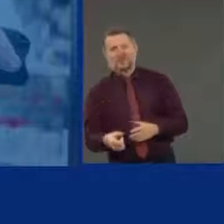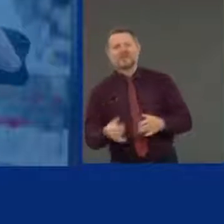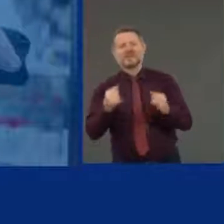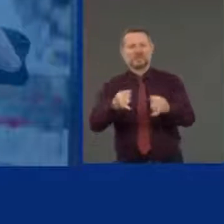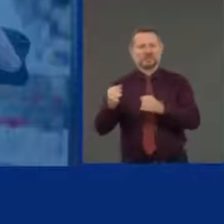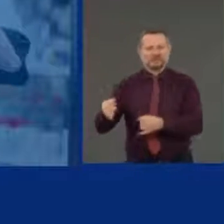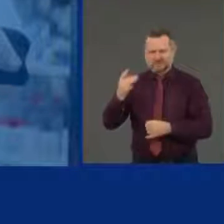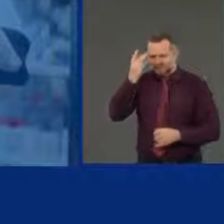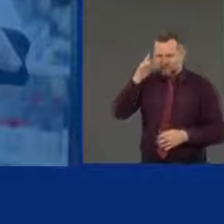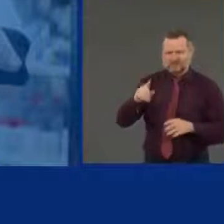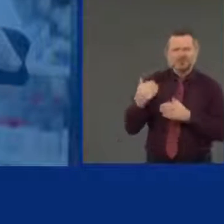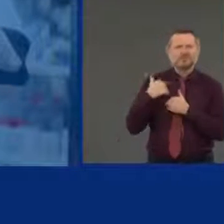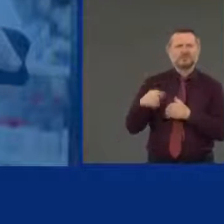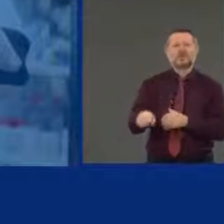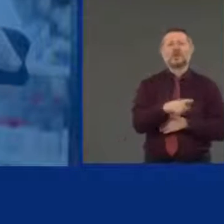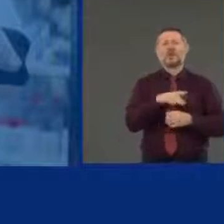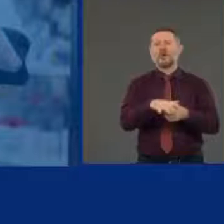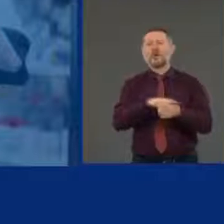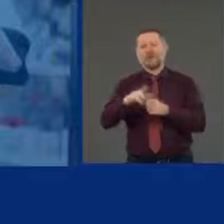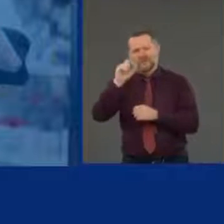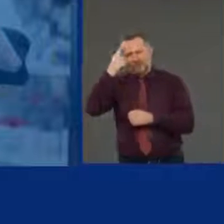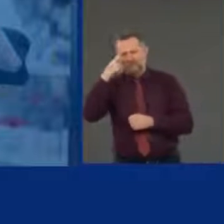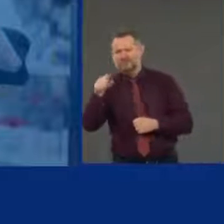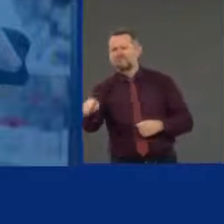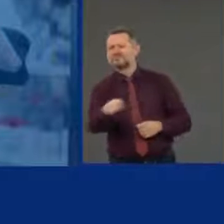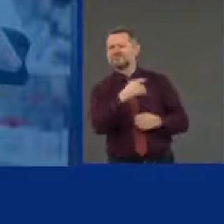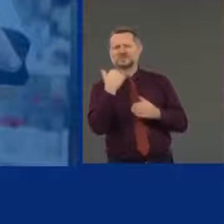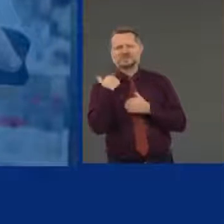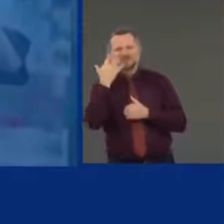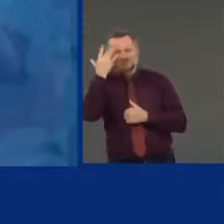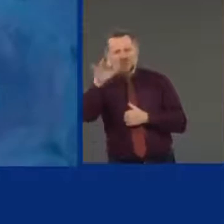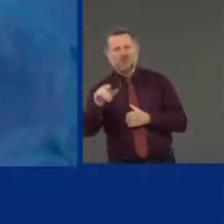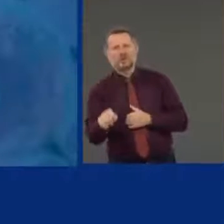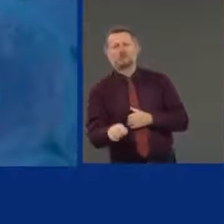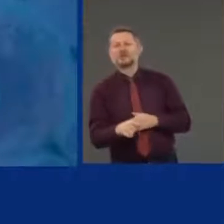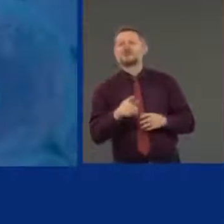Local governments, be smart and do your job.